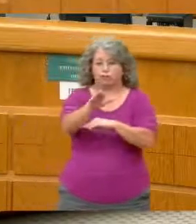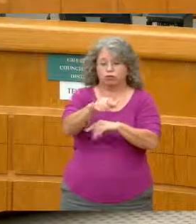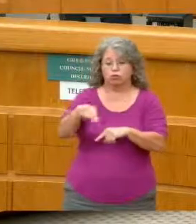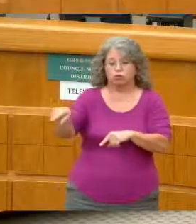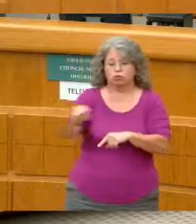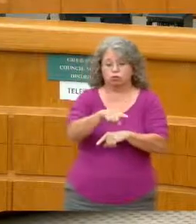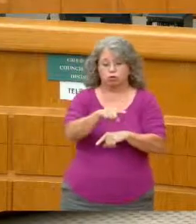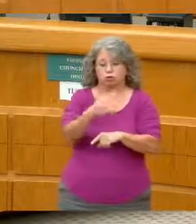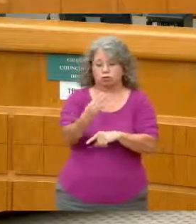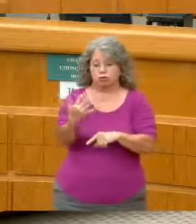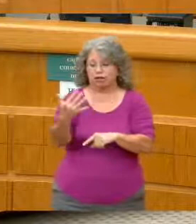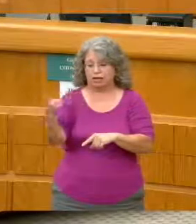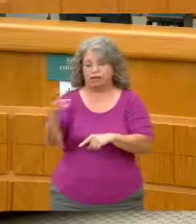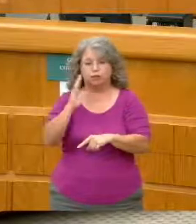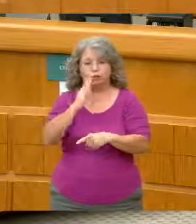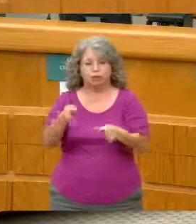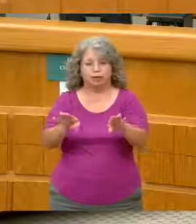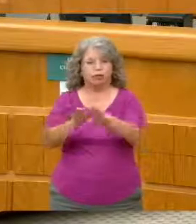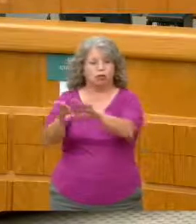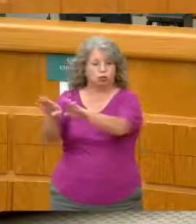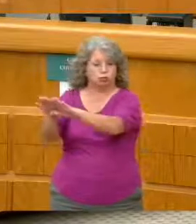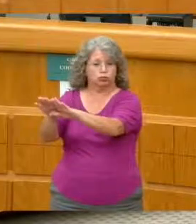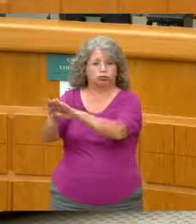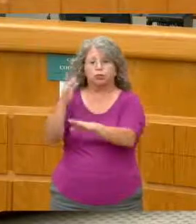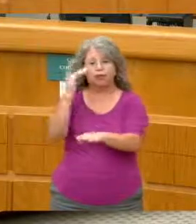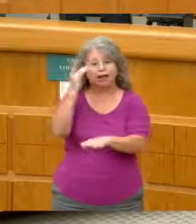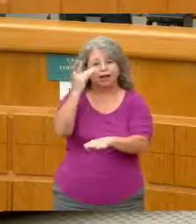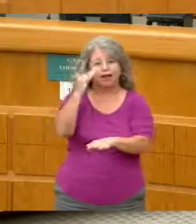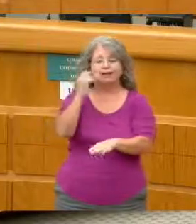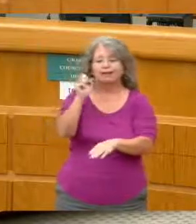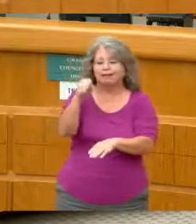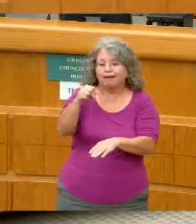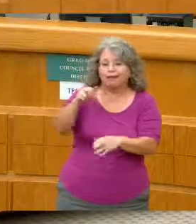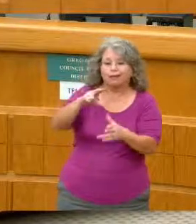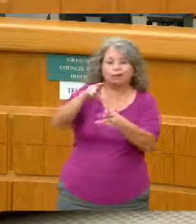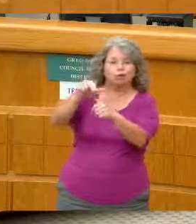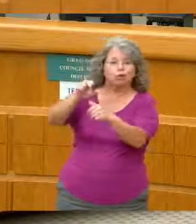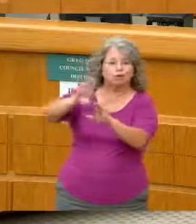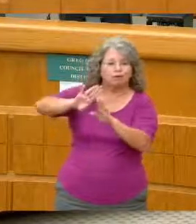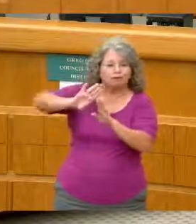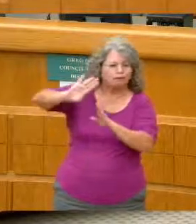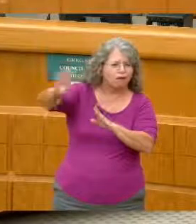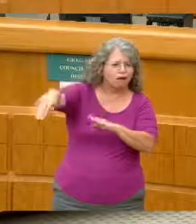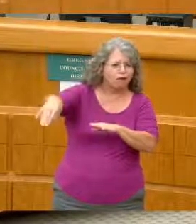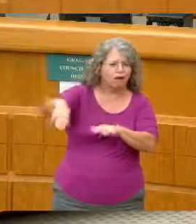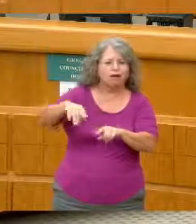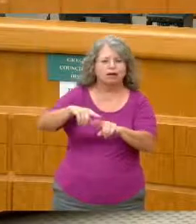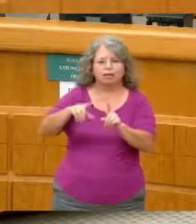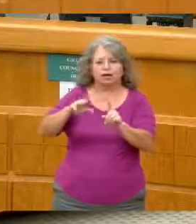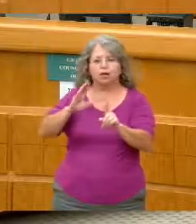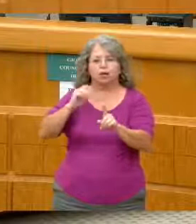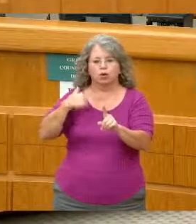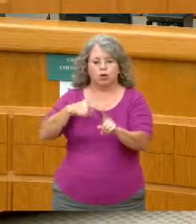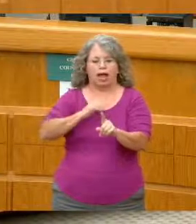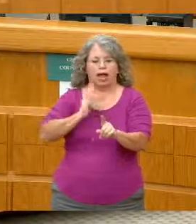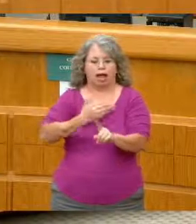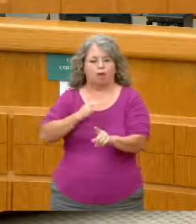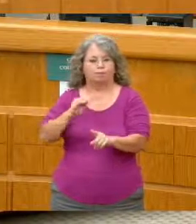afternoon for those openings to be closed. Why? Because even though this storm is far away, it's going to